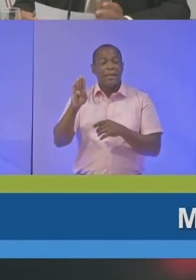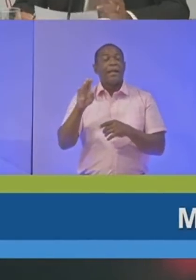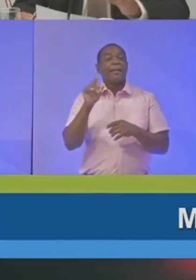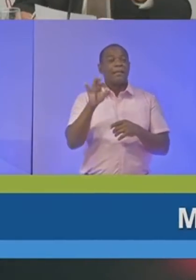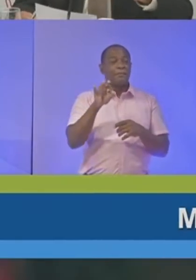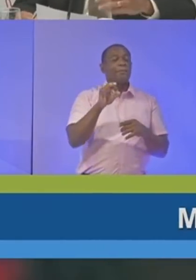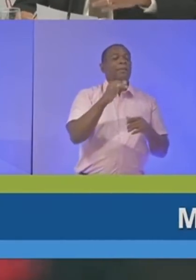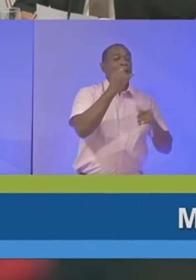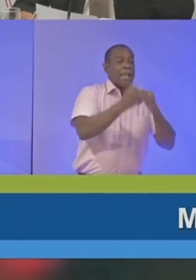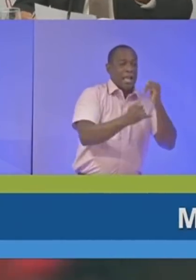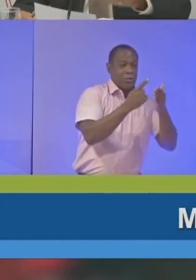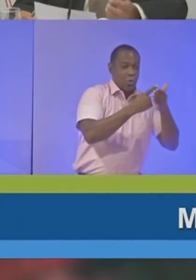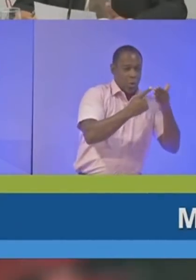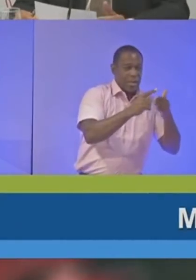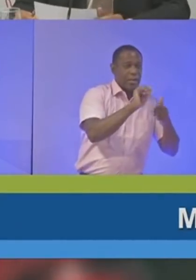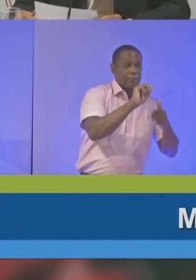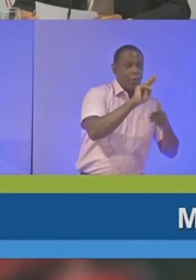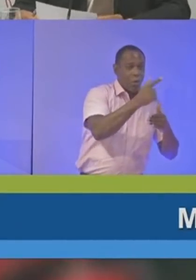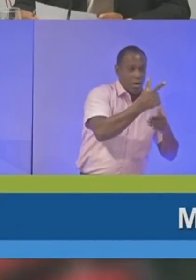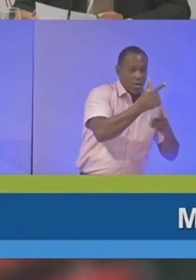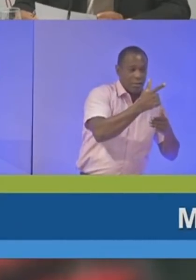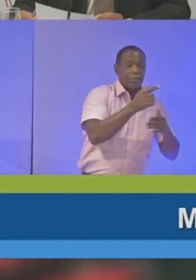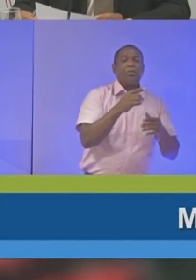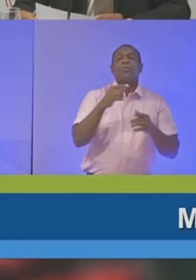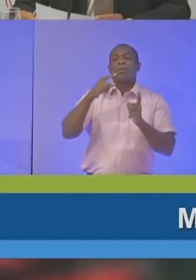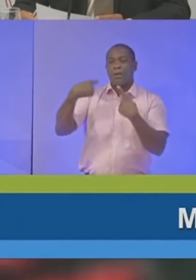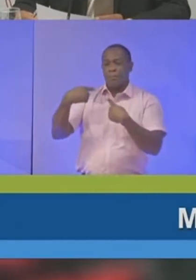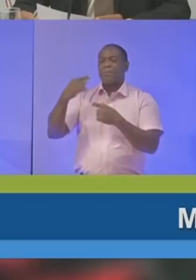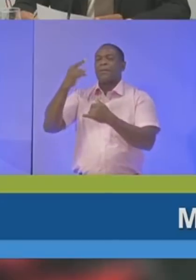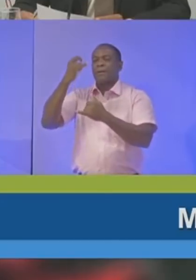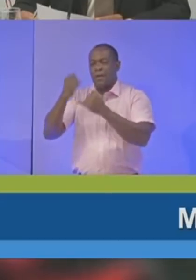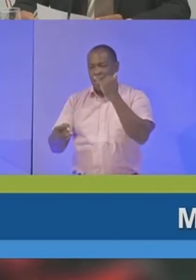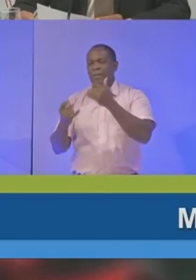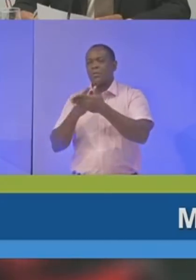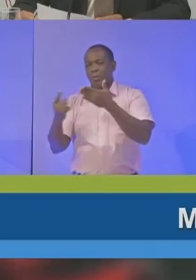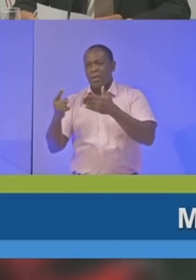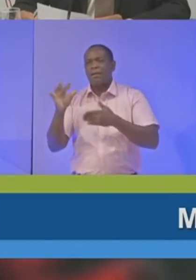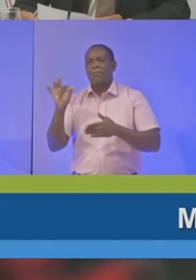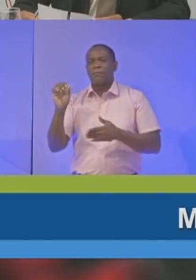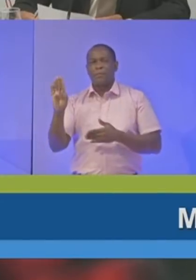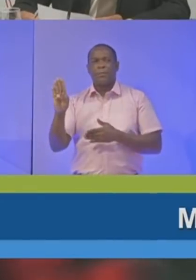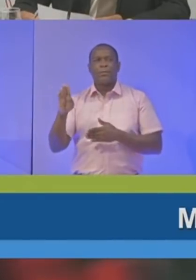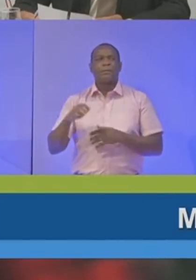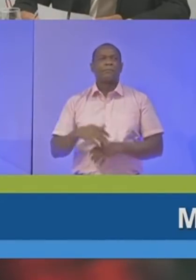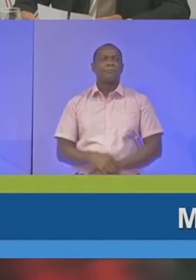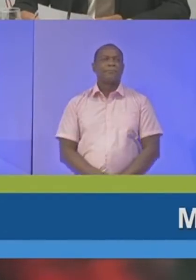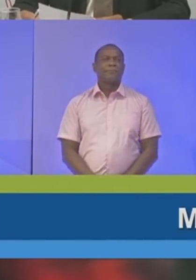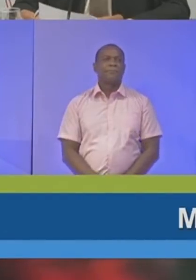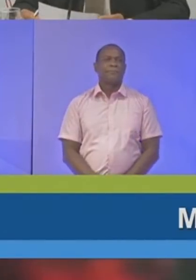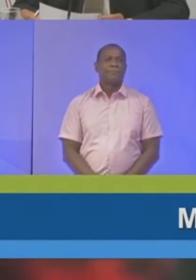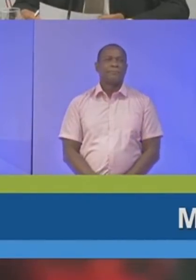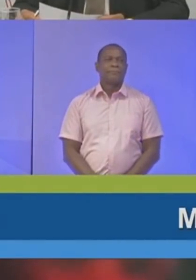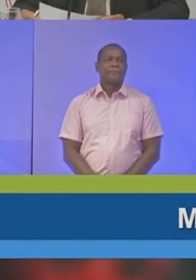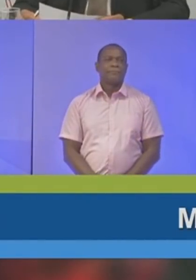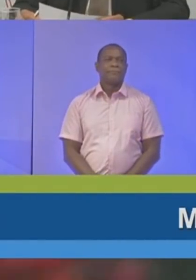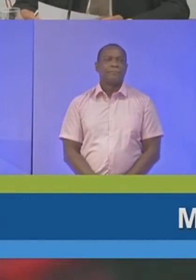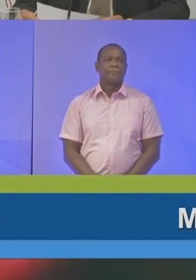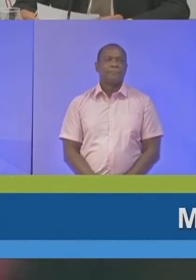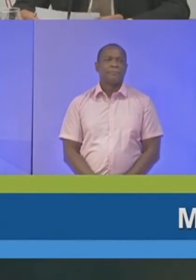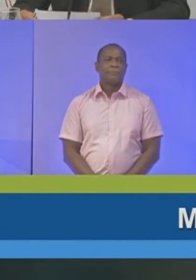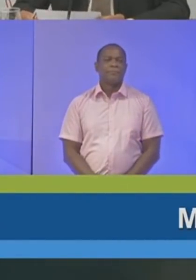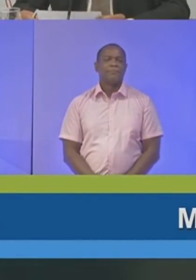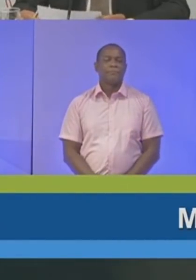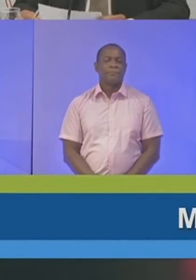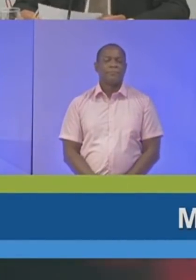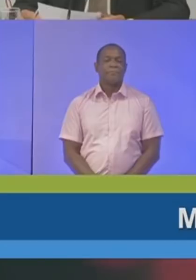of March. As usual, this will be posted up on our Ministry of Health website from today, I believe. It will be on